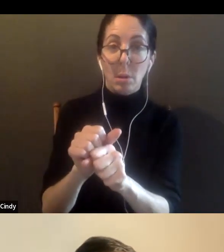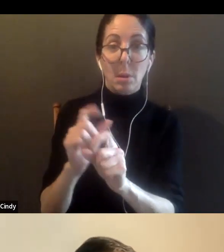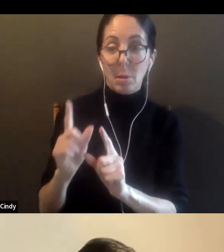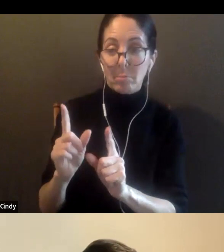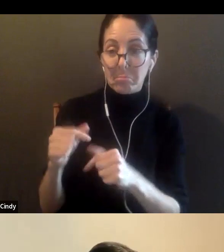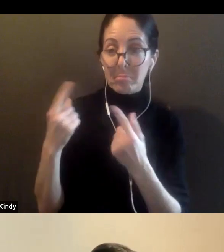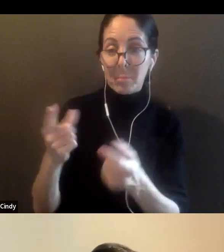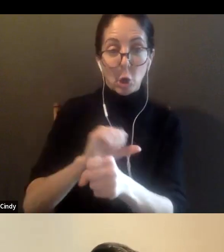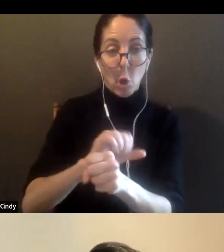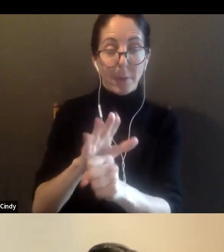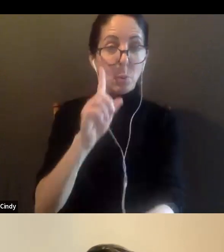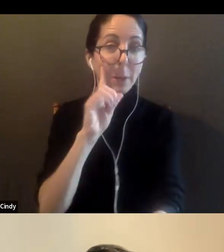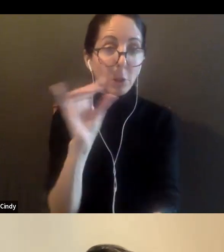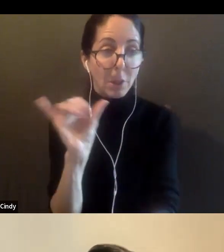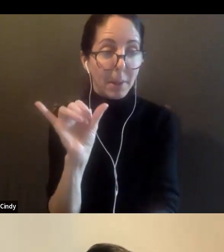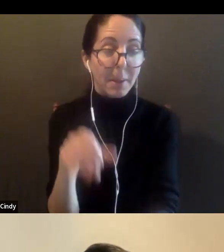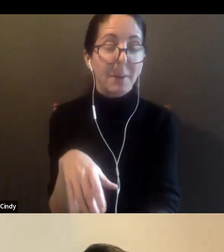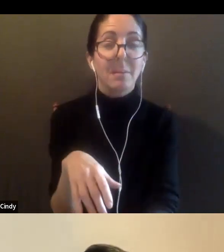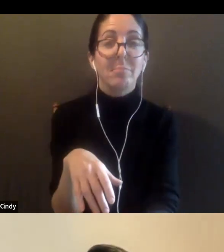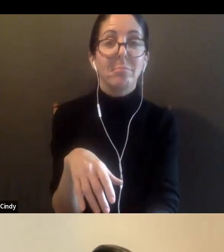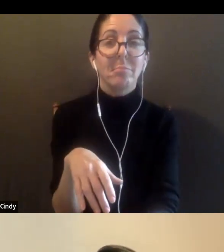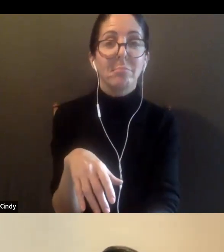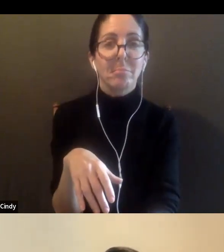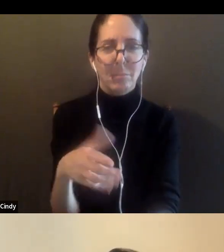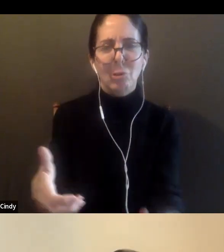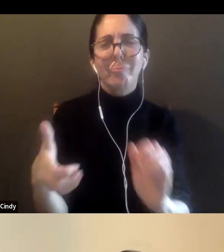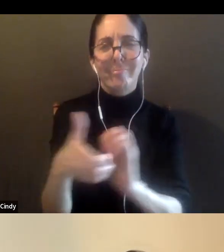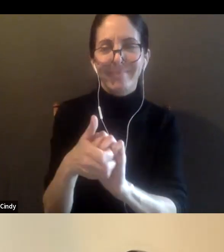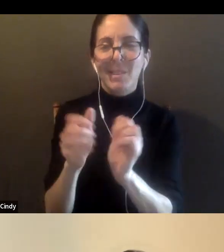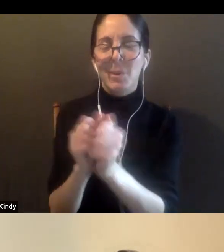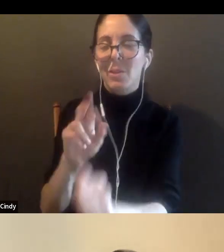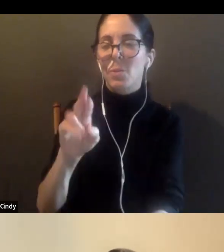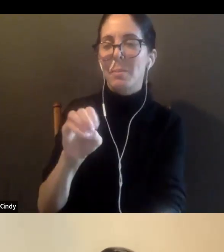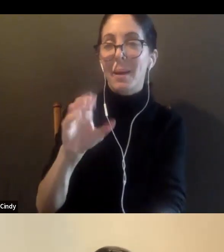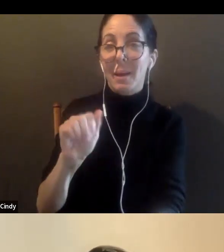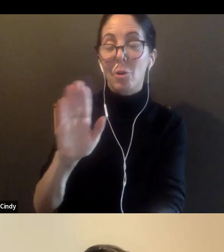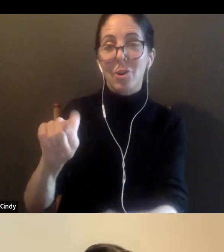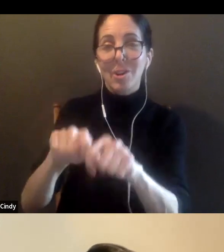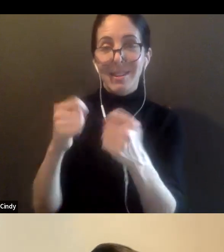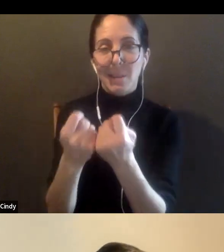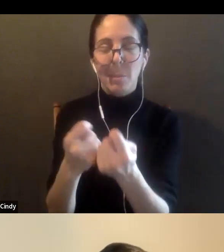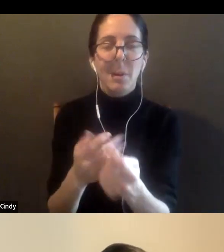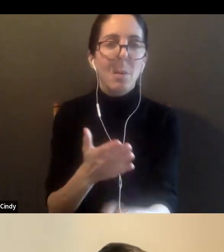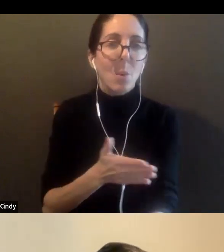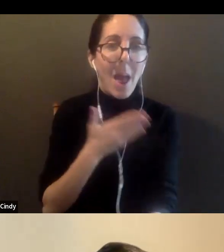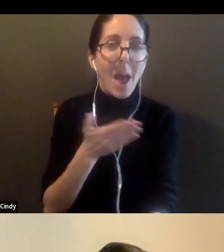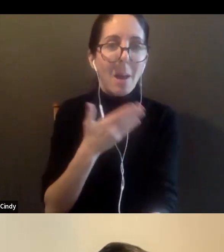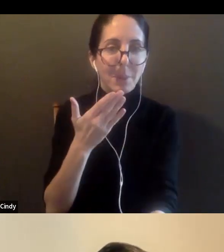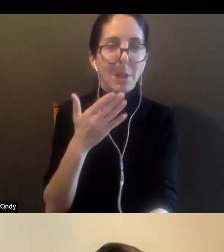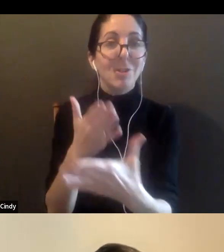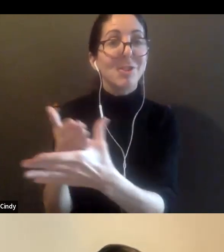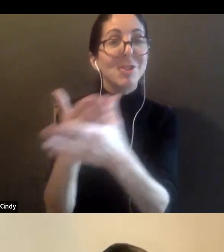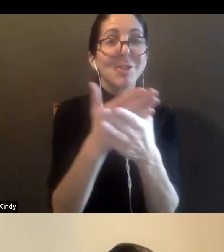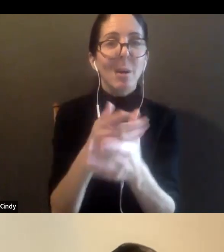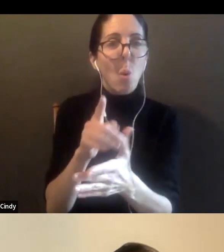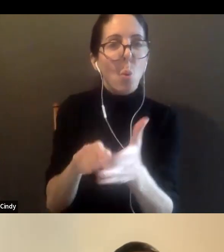And as part of the collaboration with Rebecca's team, we're very happy to share those findings.